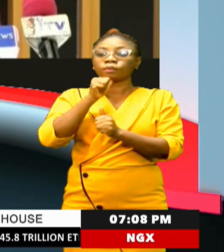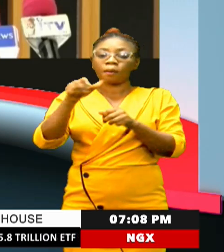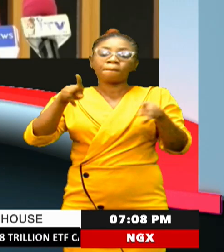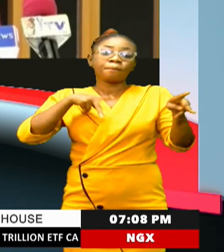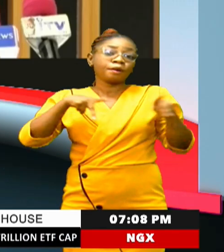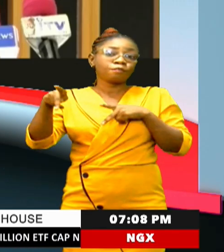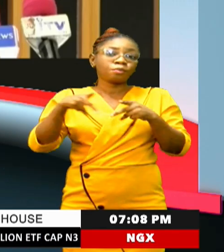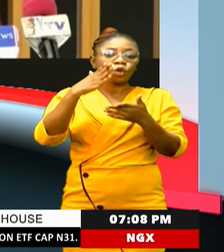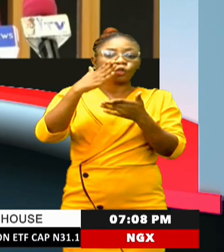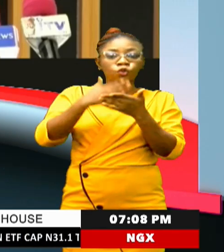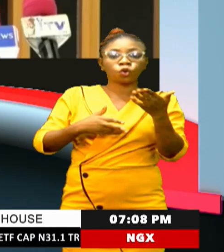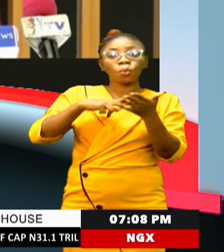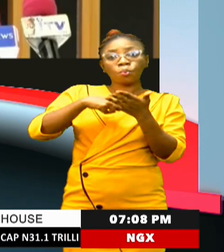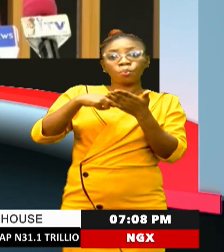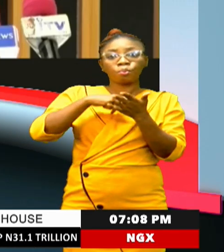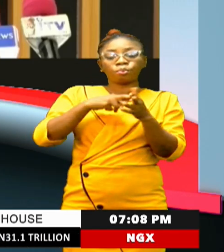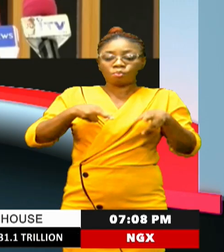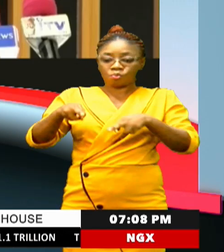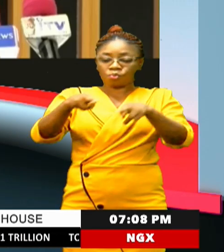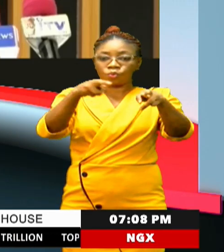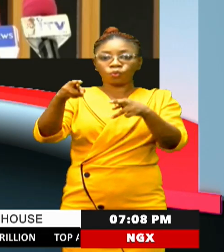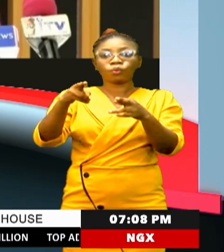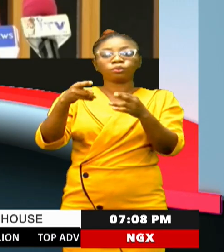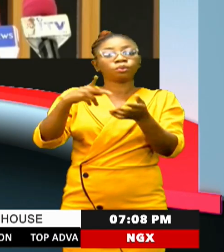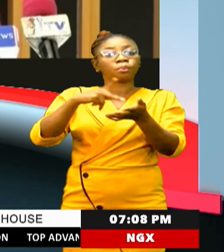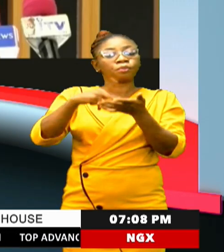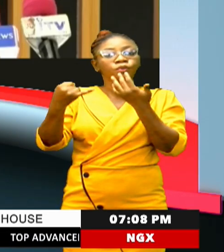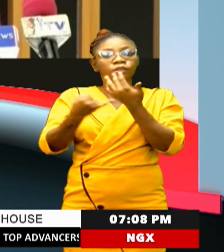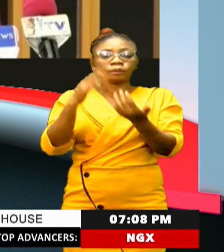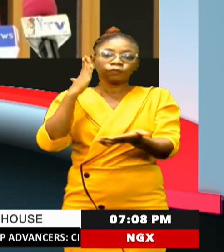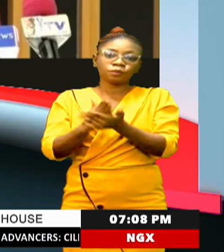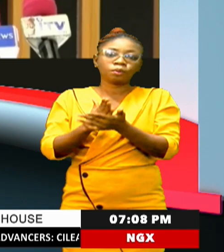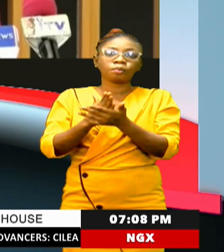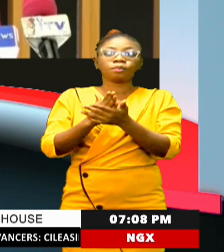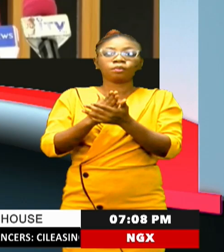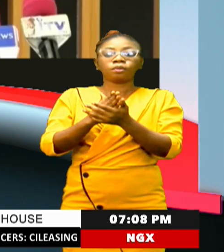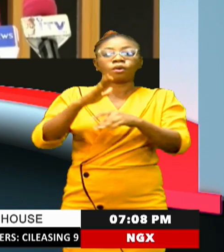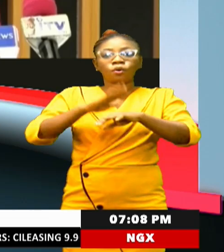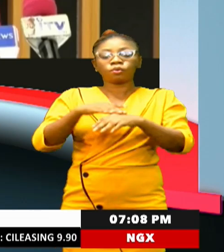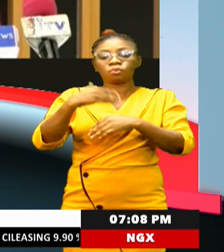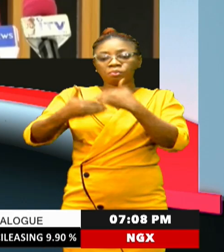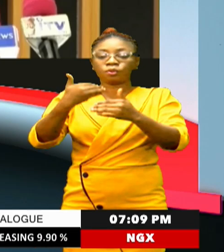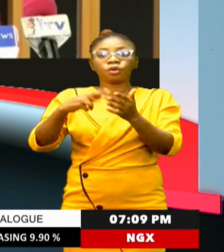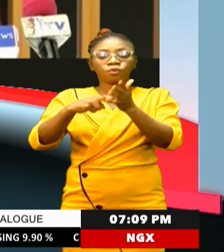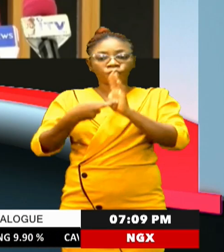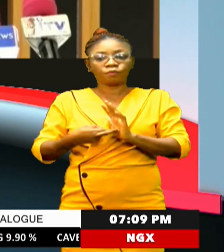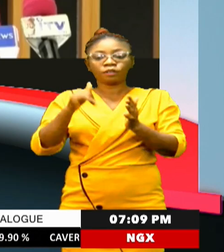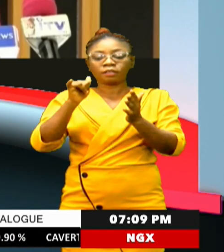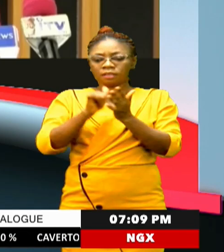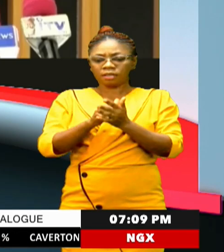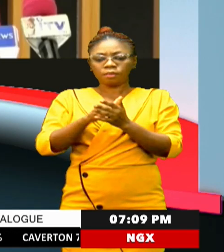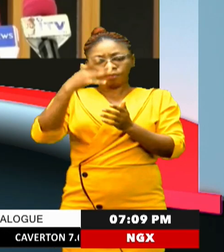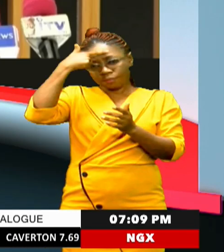road contracts were terminated, with many others undergoing review. This has brought life into many abandoned